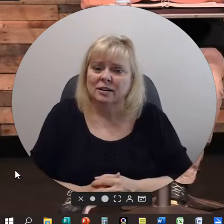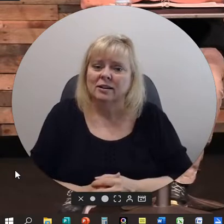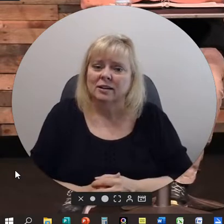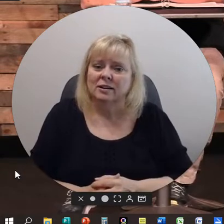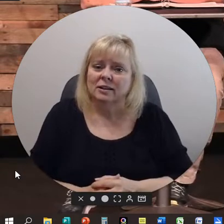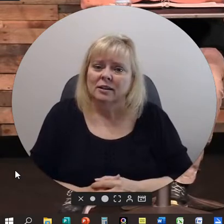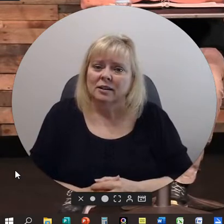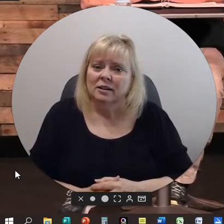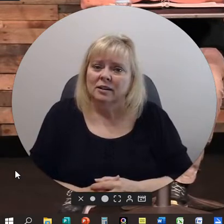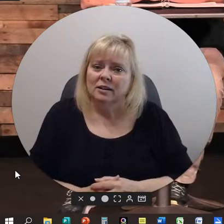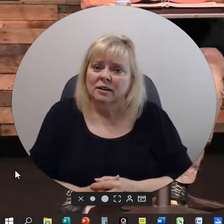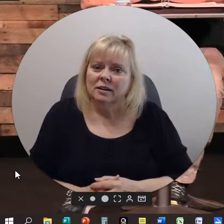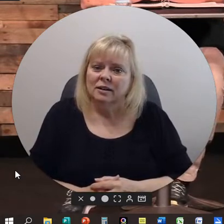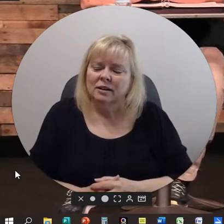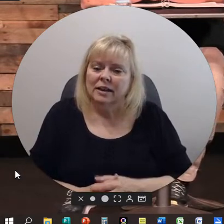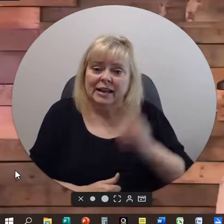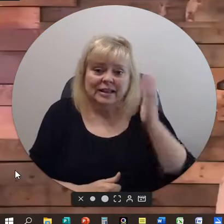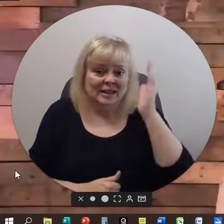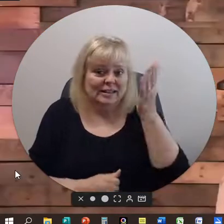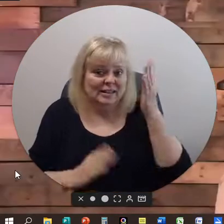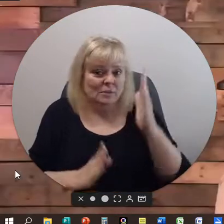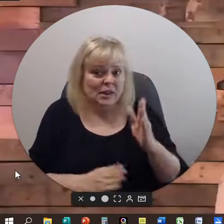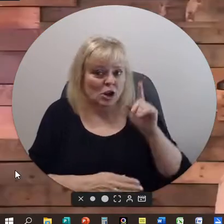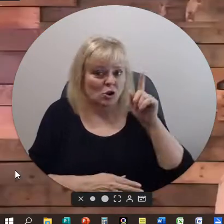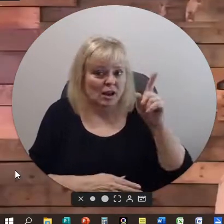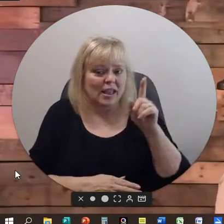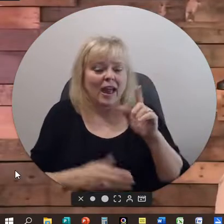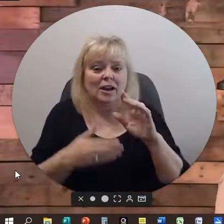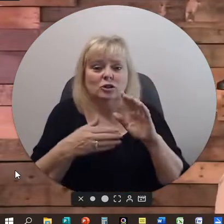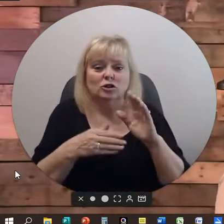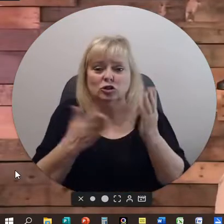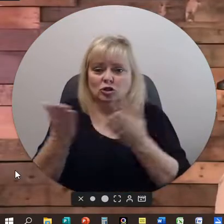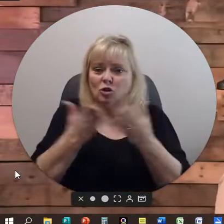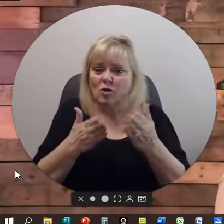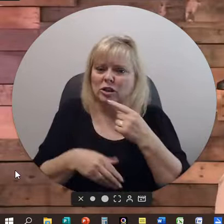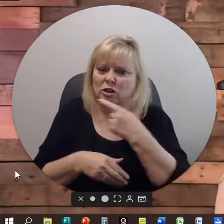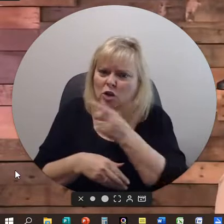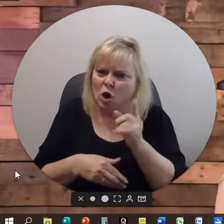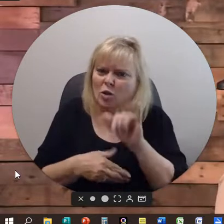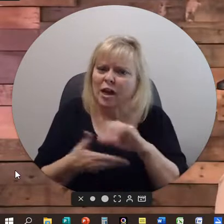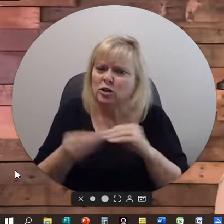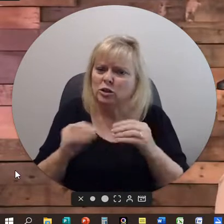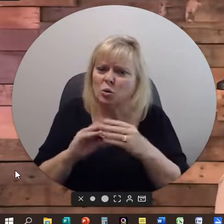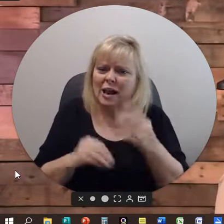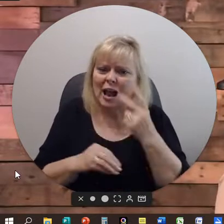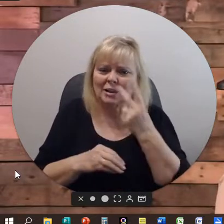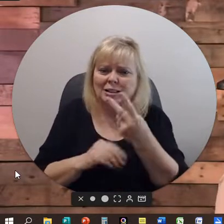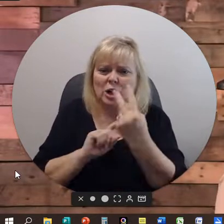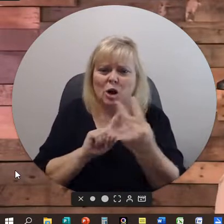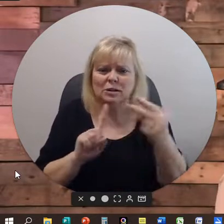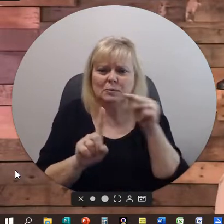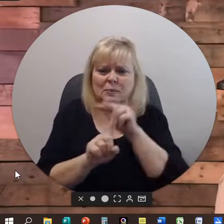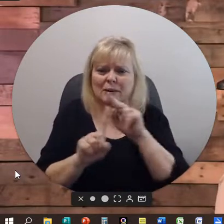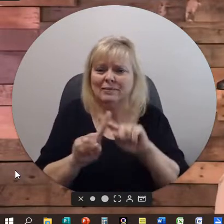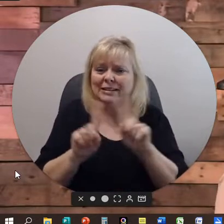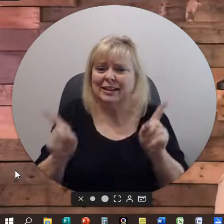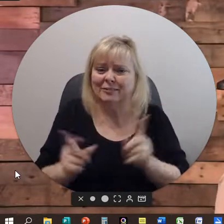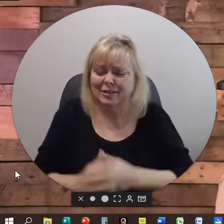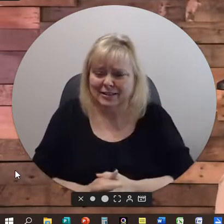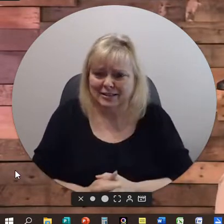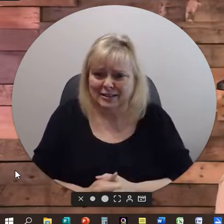the speaker at the missionary service told that story, and I saw it with new eyes. Did you catch it?